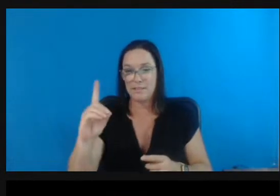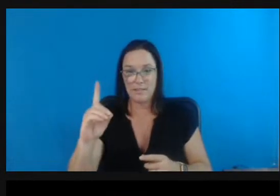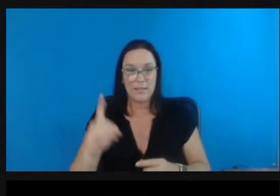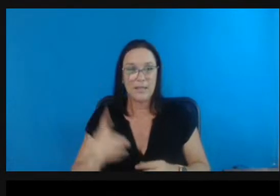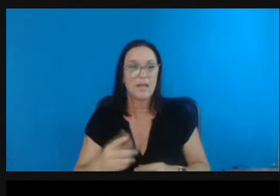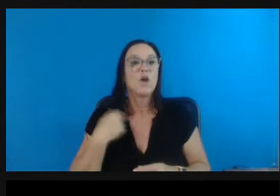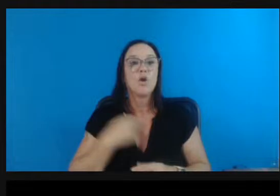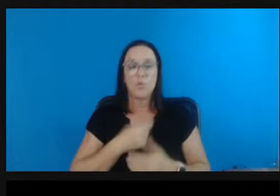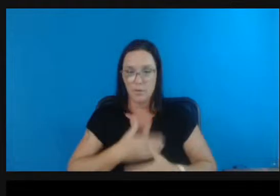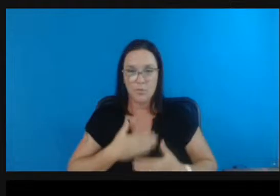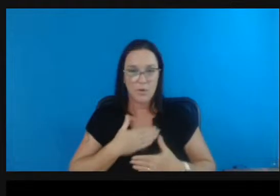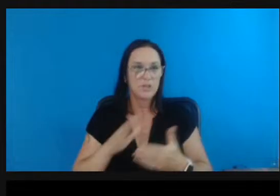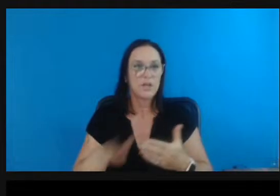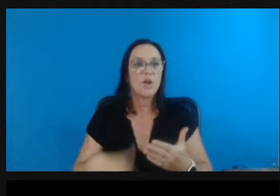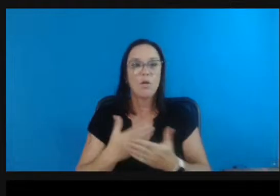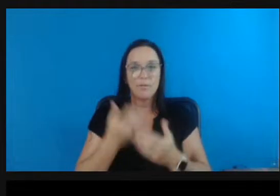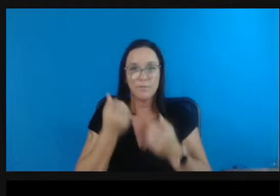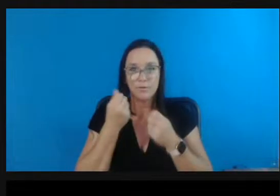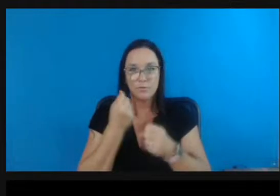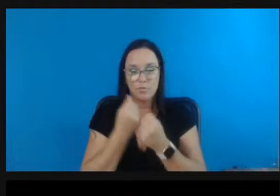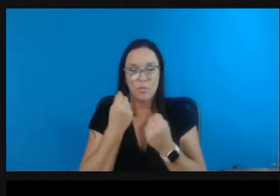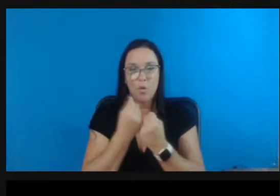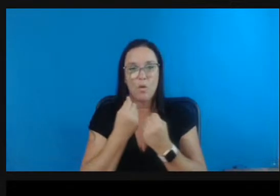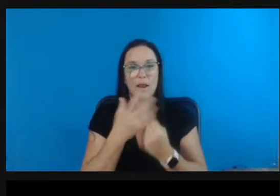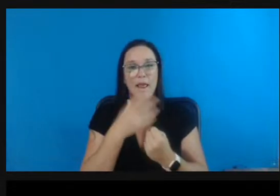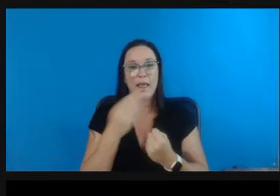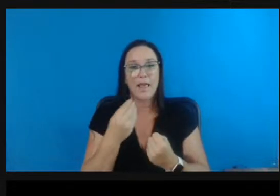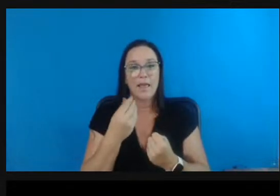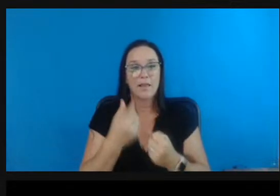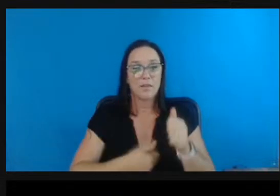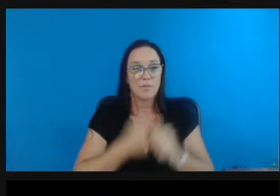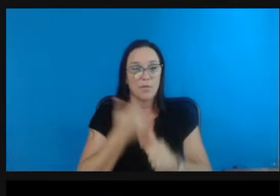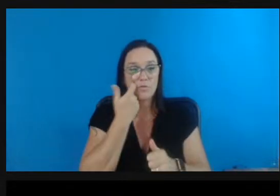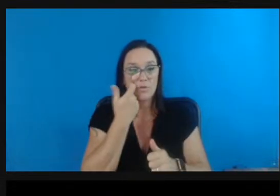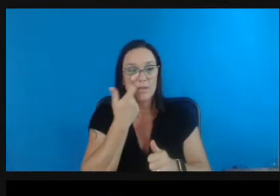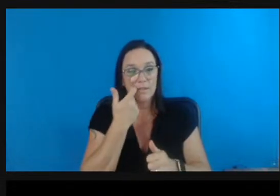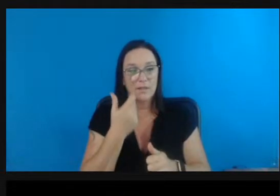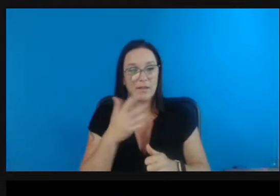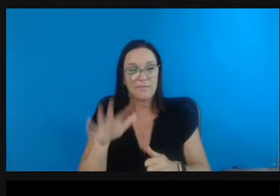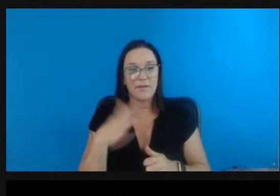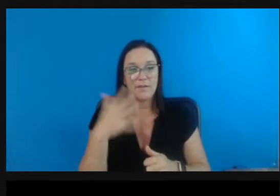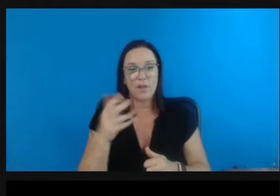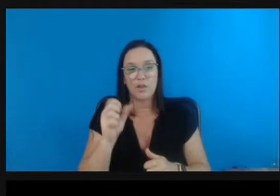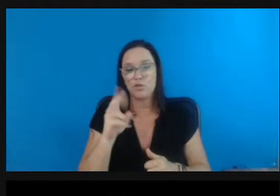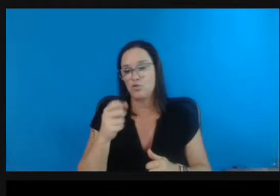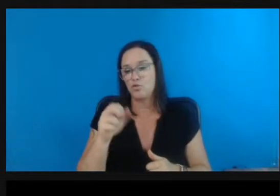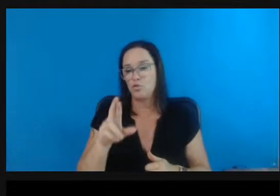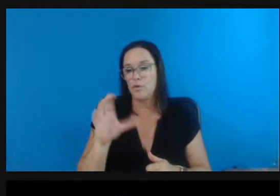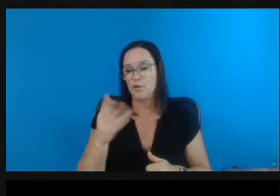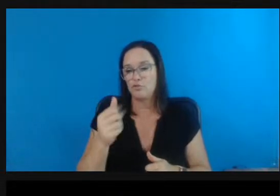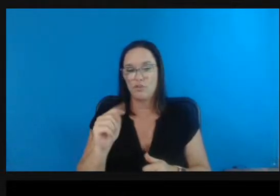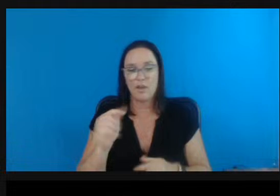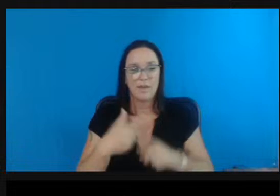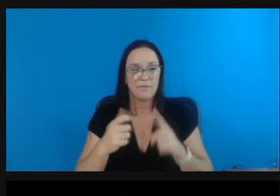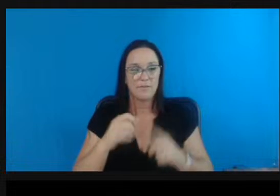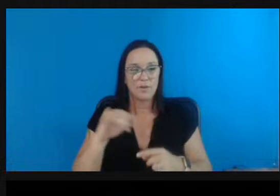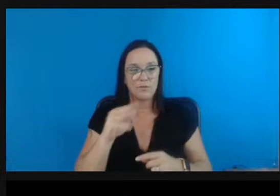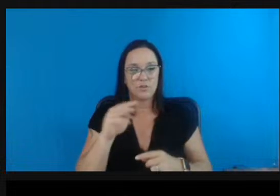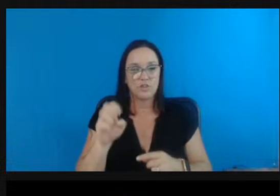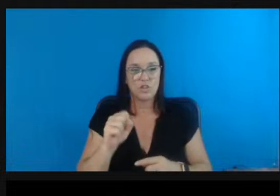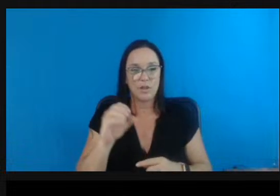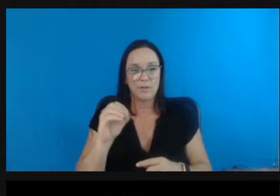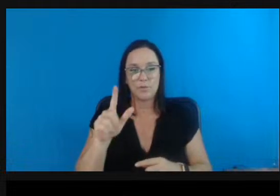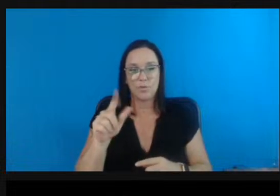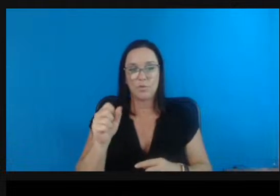we appreciate all the support there, as well as most recent a $5 super chat by James Olson and Mahalo HVERI.